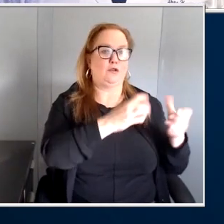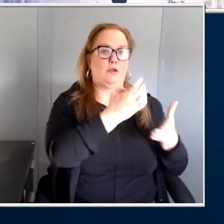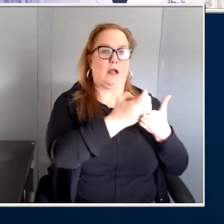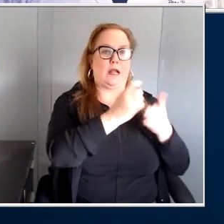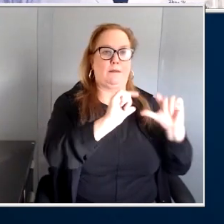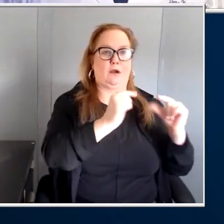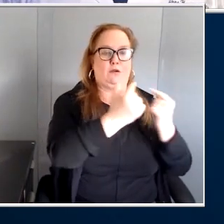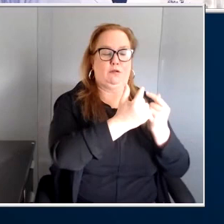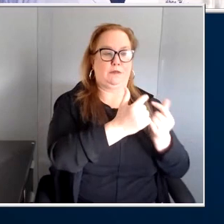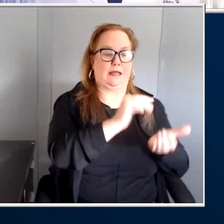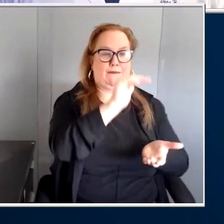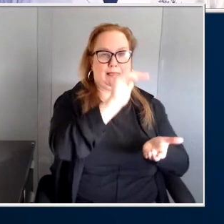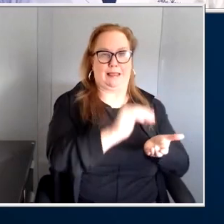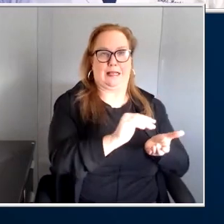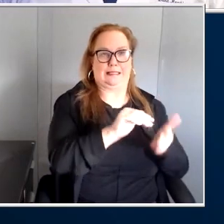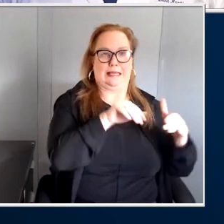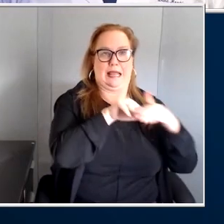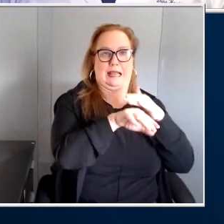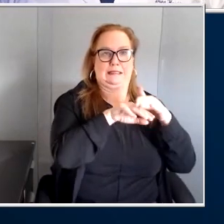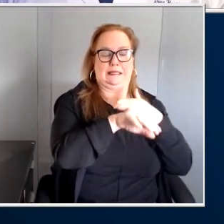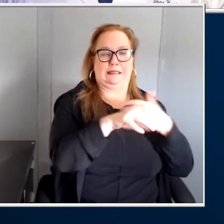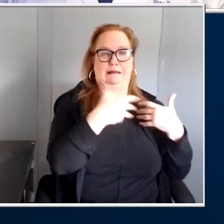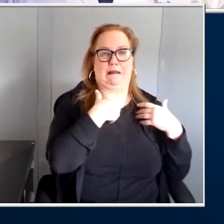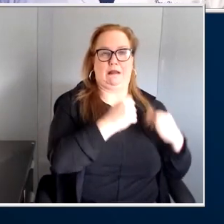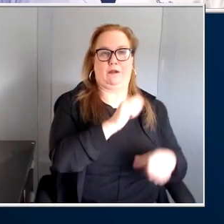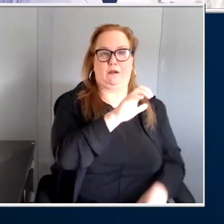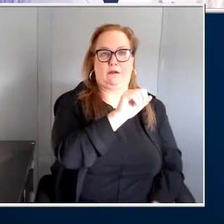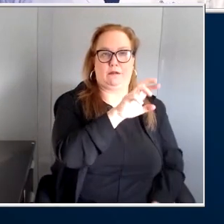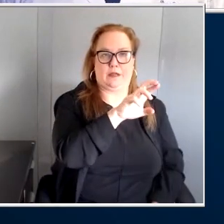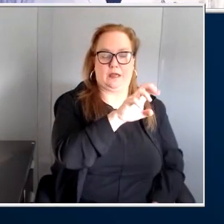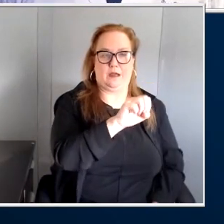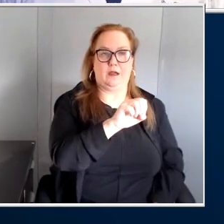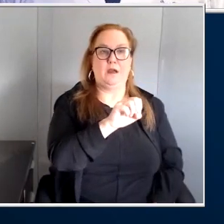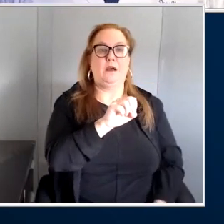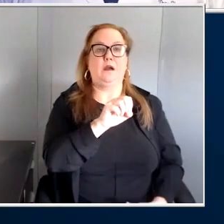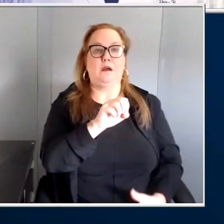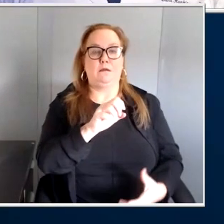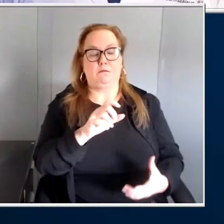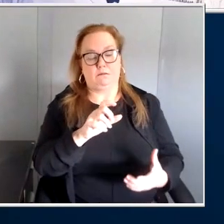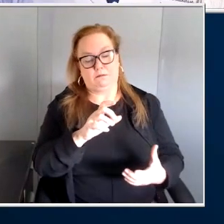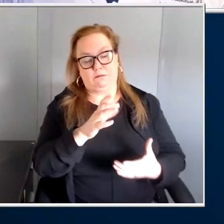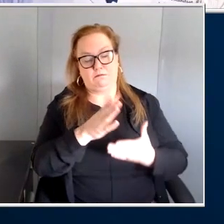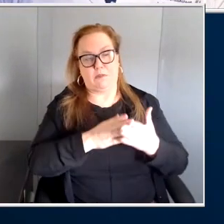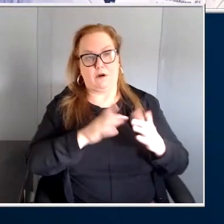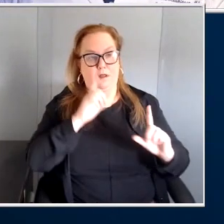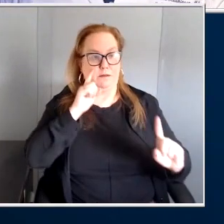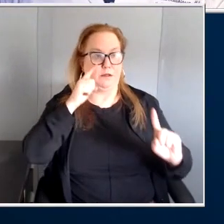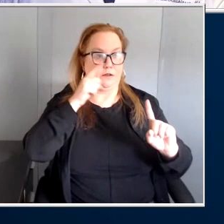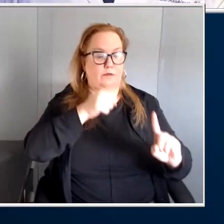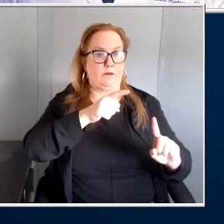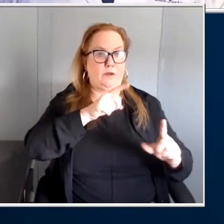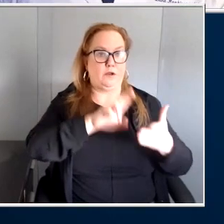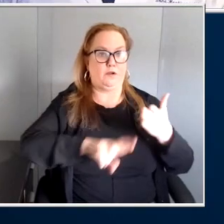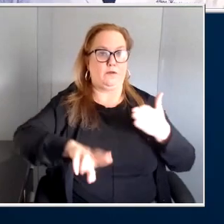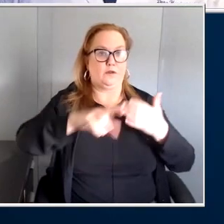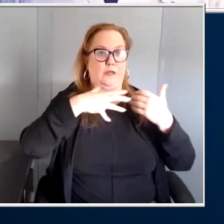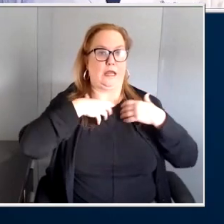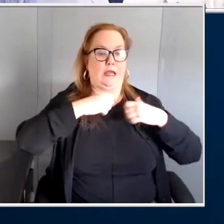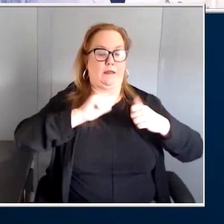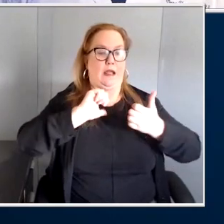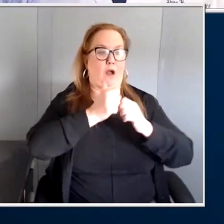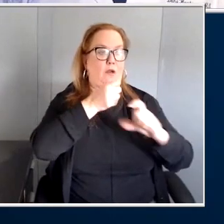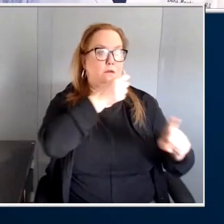have less access to care. Part of the mission, and part of the best mission of University of Health, is the way you reach across